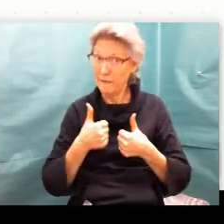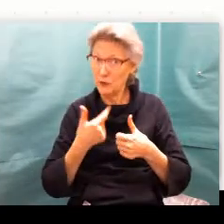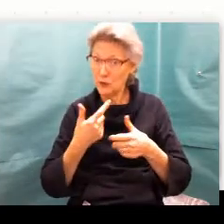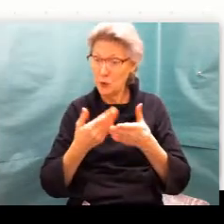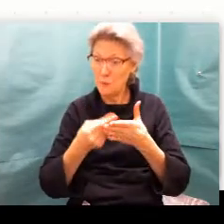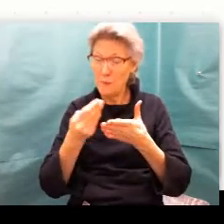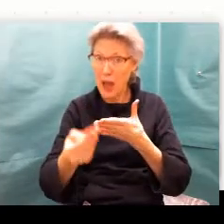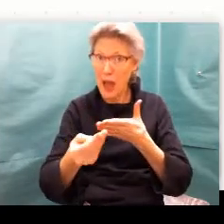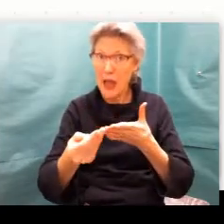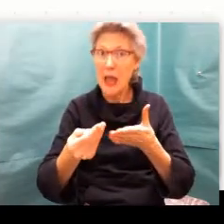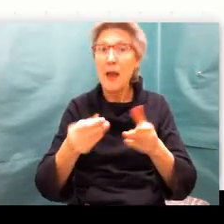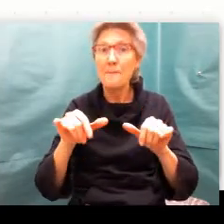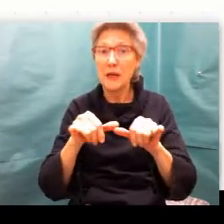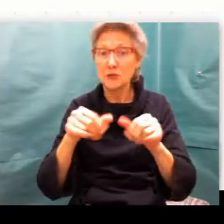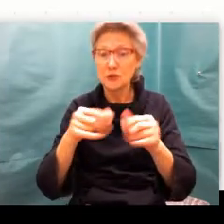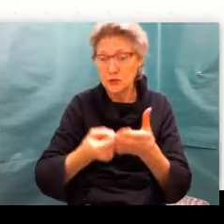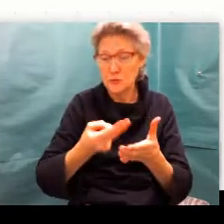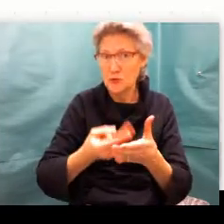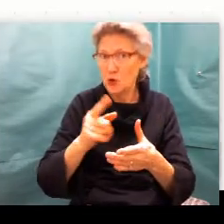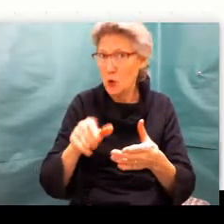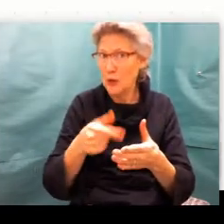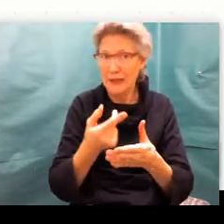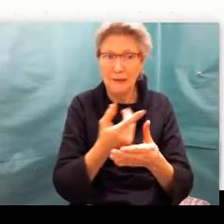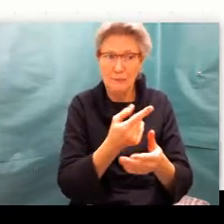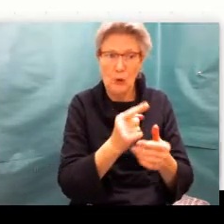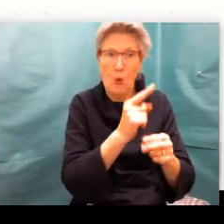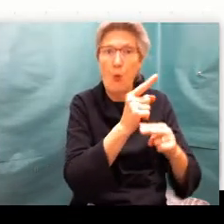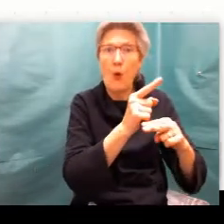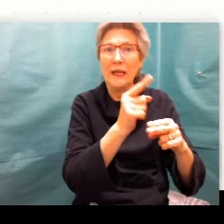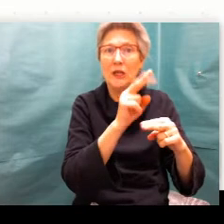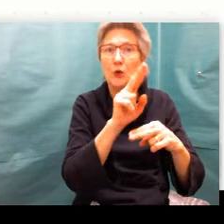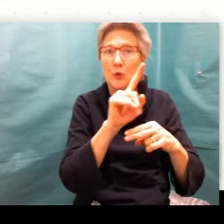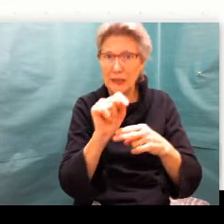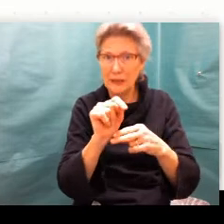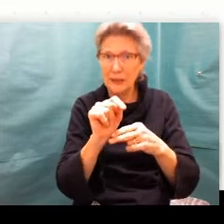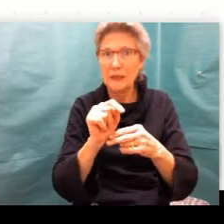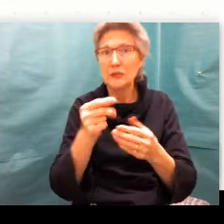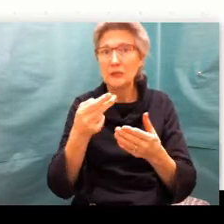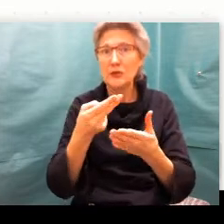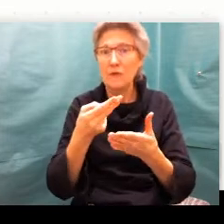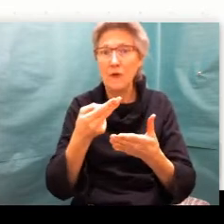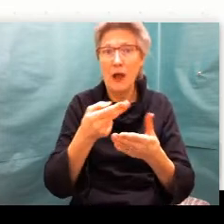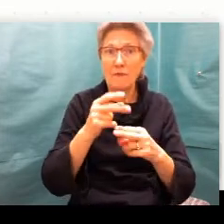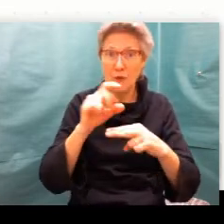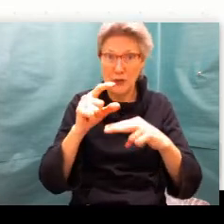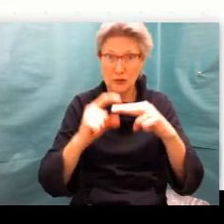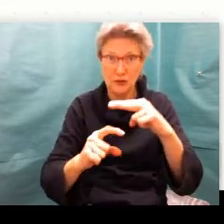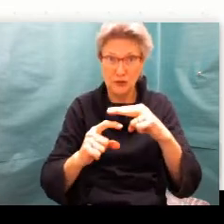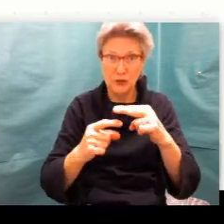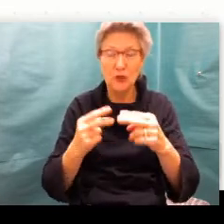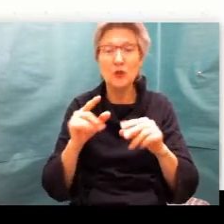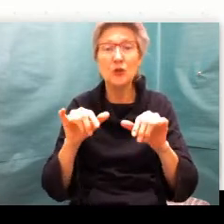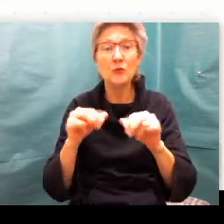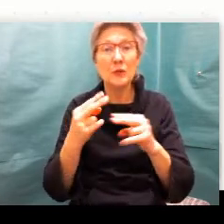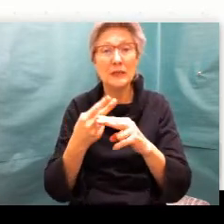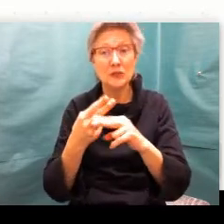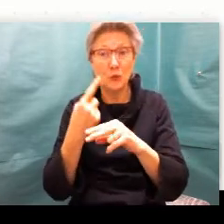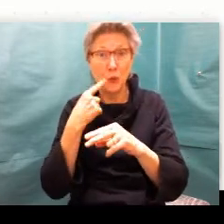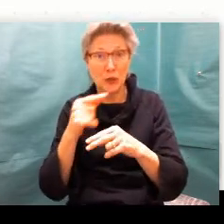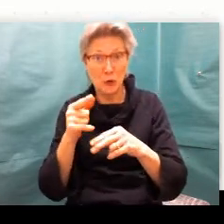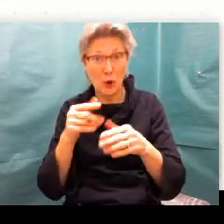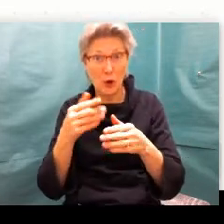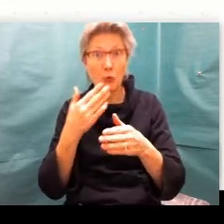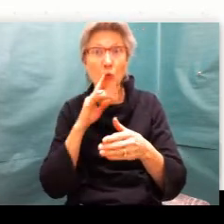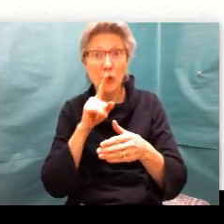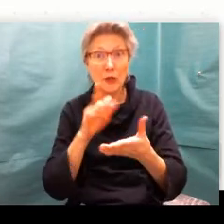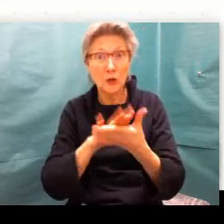if you're cooking or baking, you have to do math similar to this. So it's a good thing we're practicing. Okay, so what I'm going to do, just like